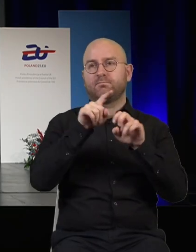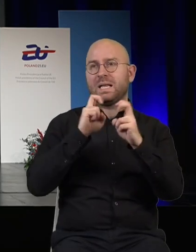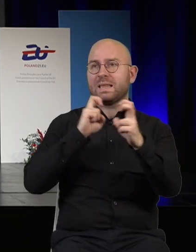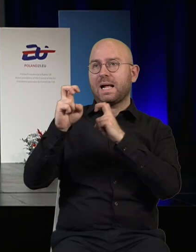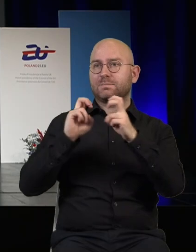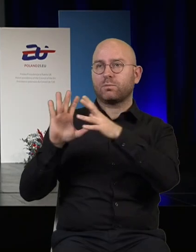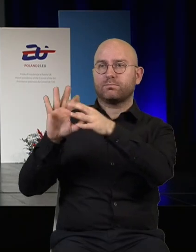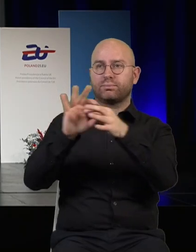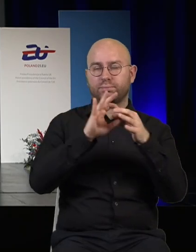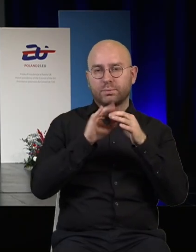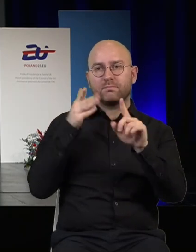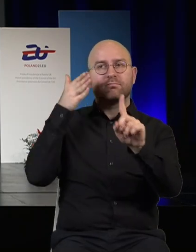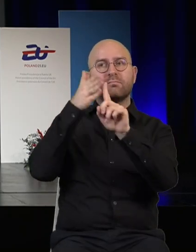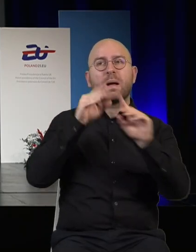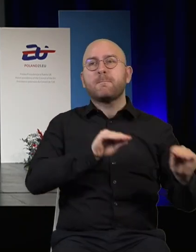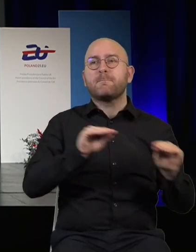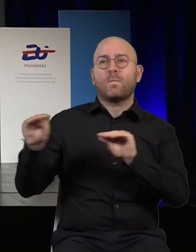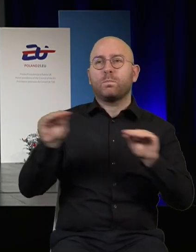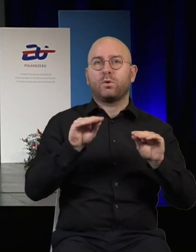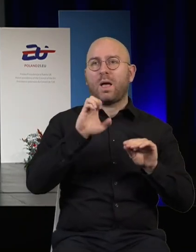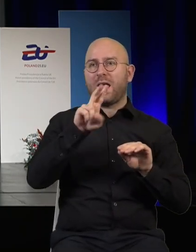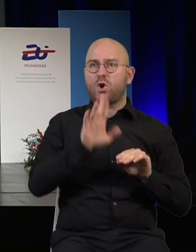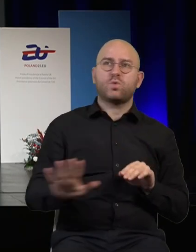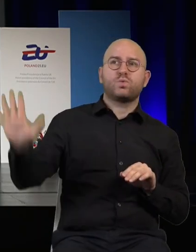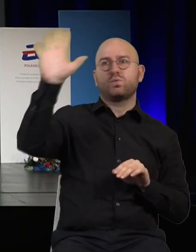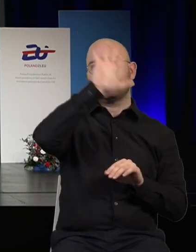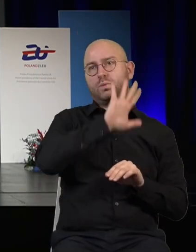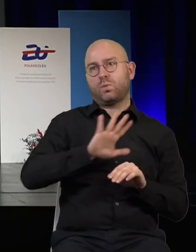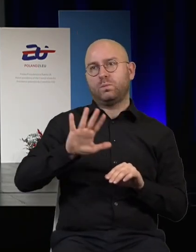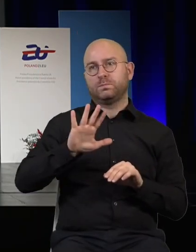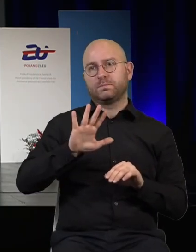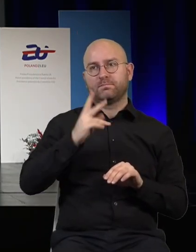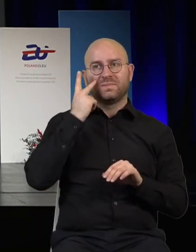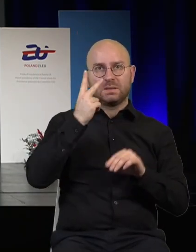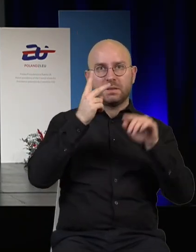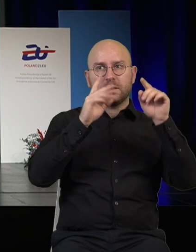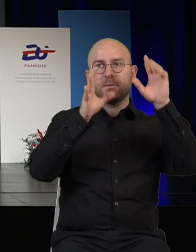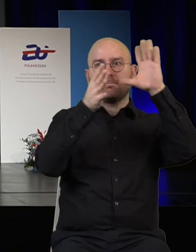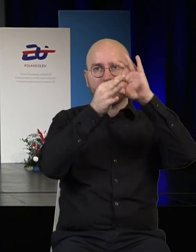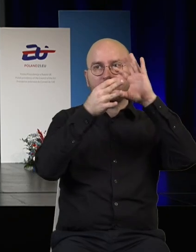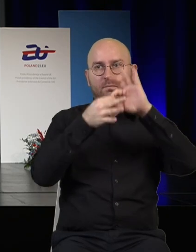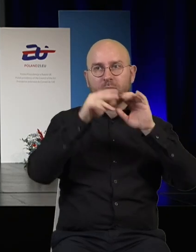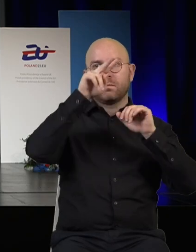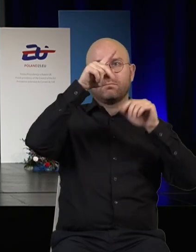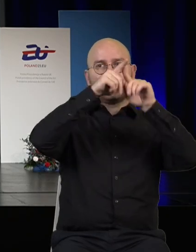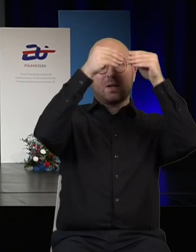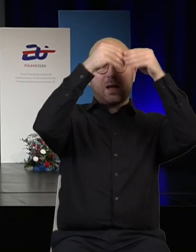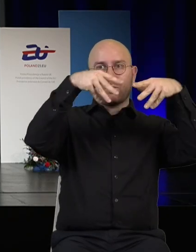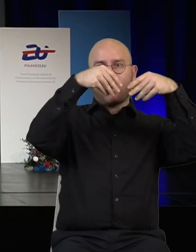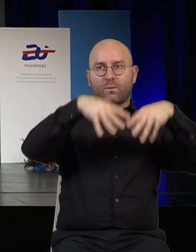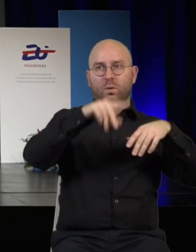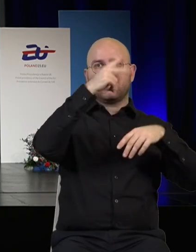think it can be also a point to start or to continue the discussion about the future cohesion